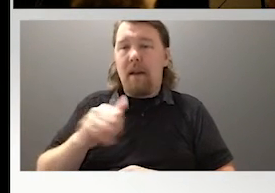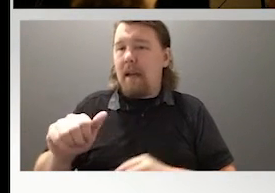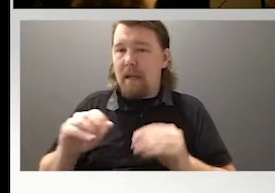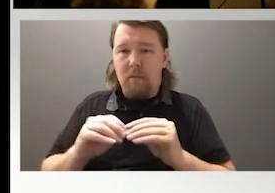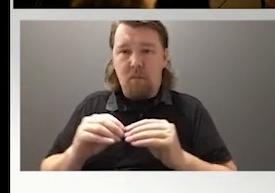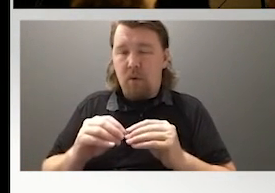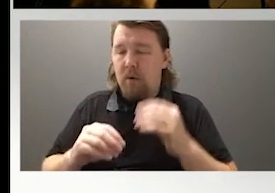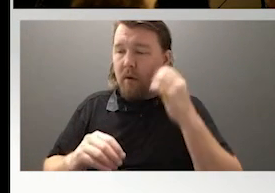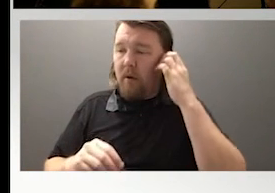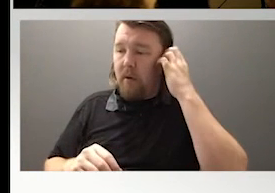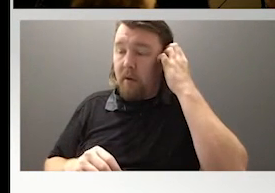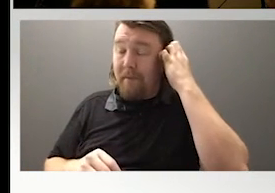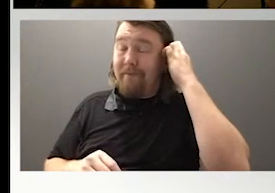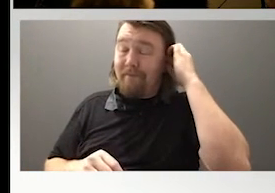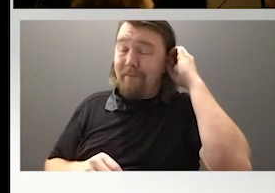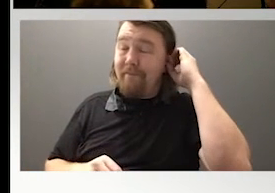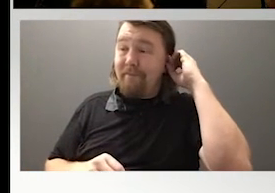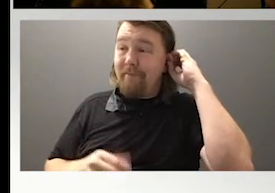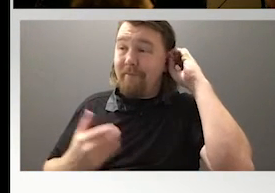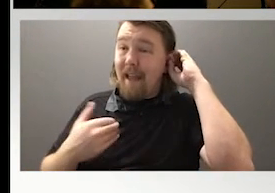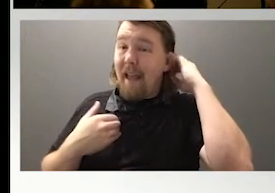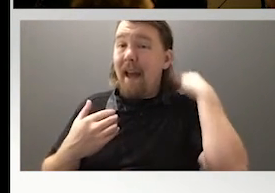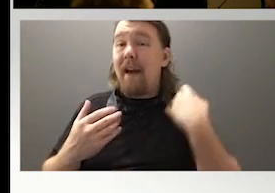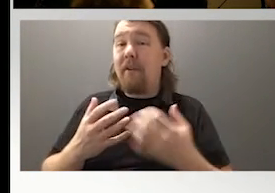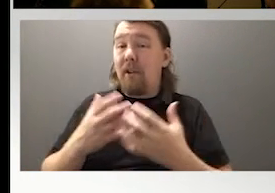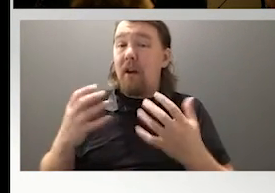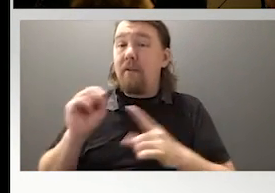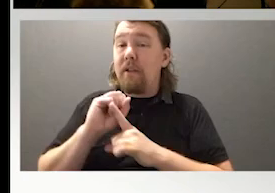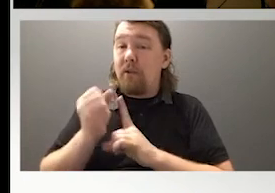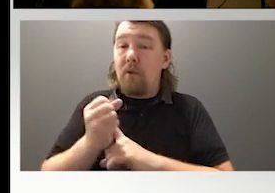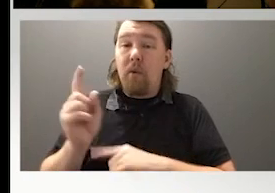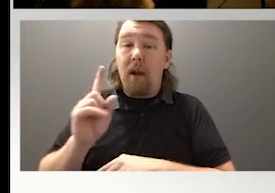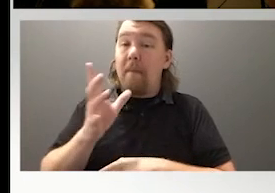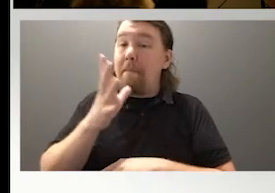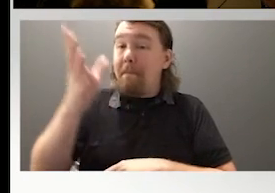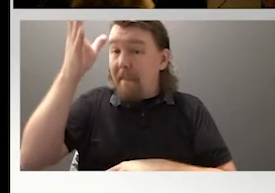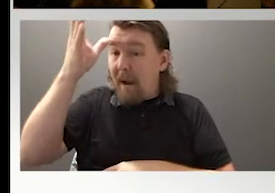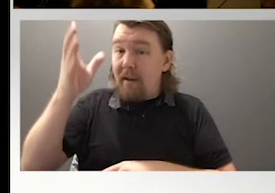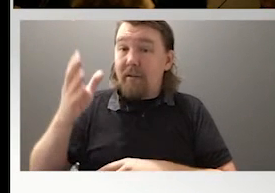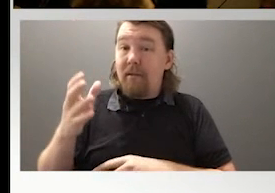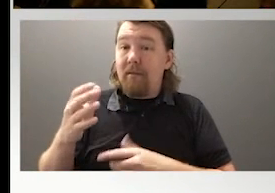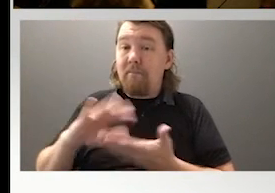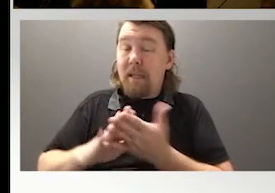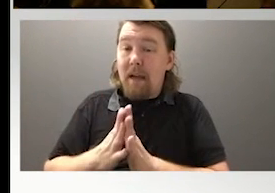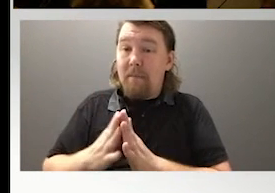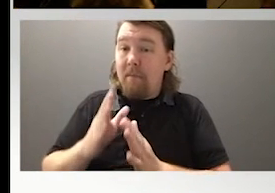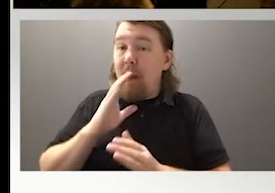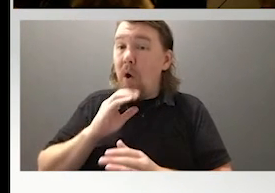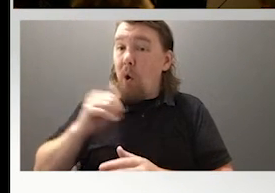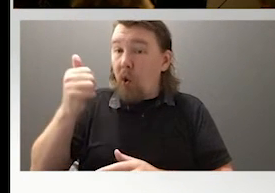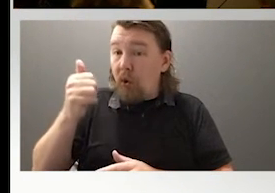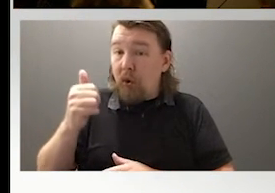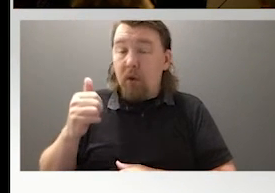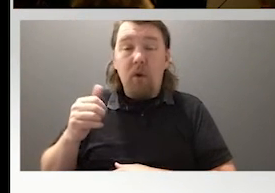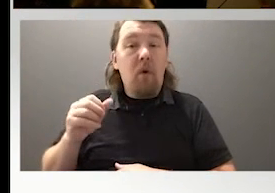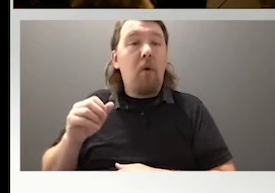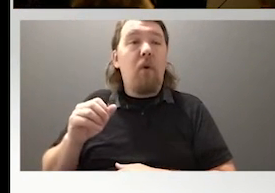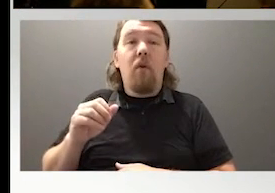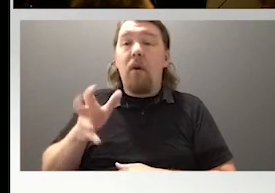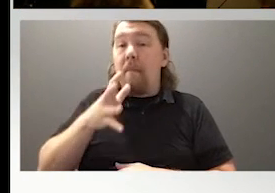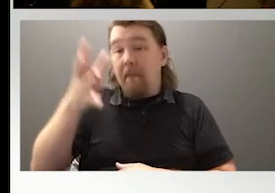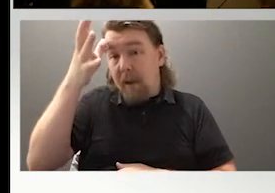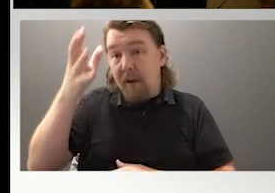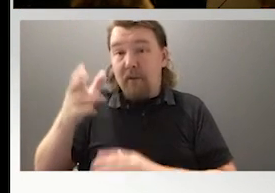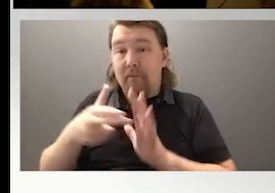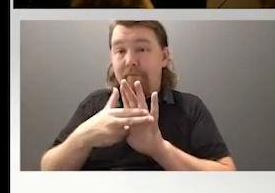We have a lot of situations where either the parents are getting older or the parents are diagnosed with